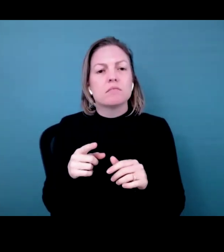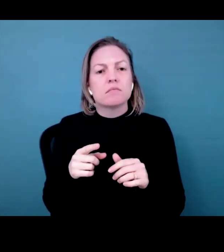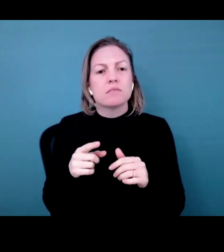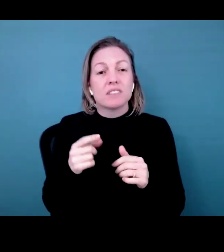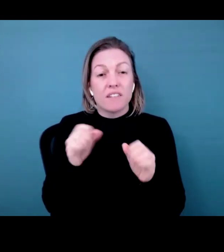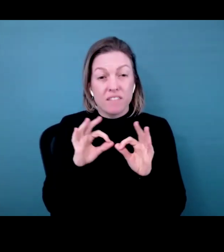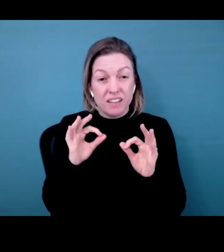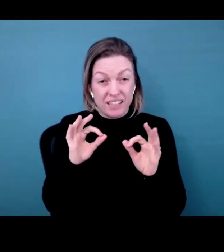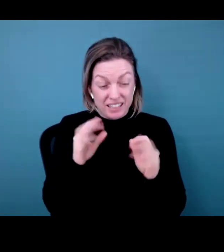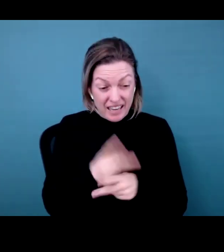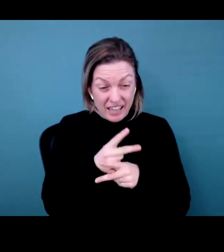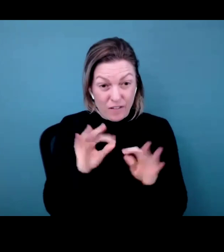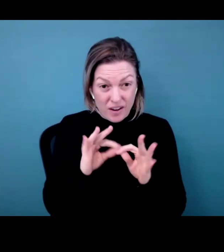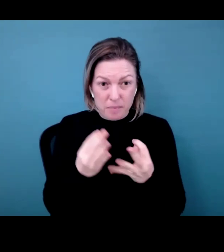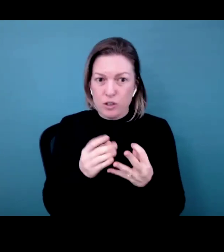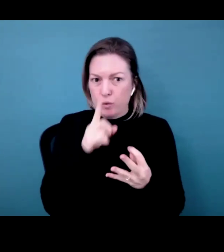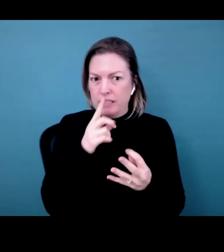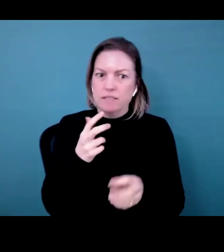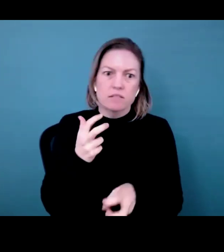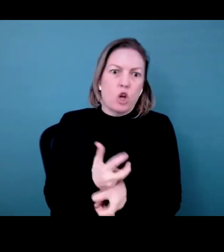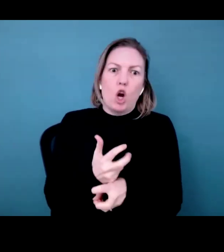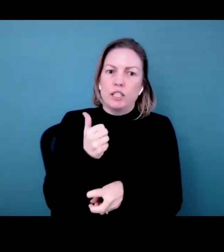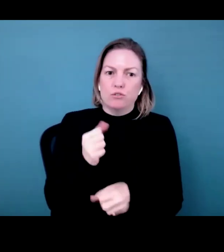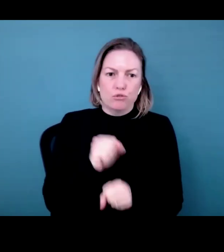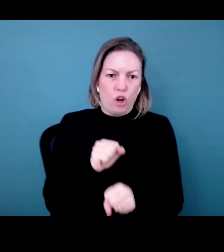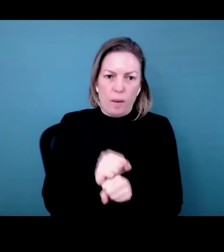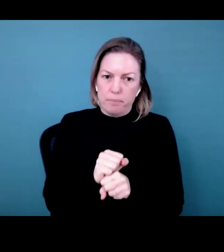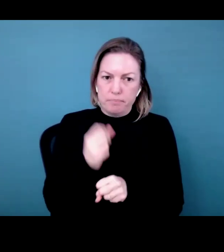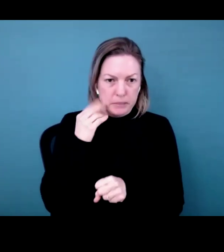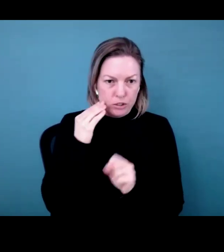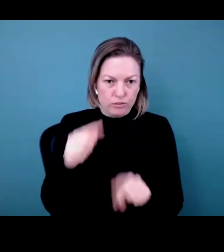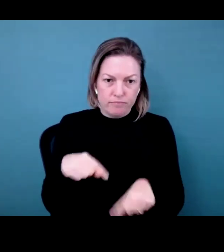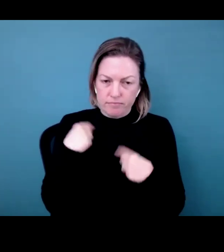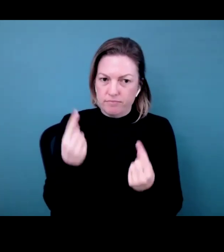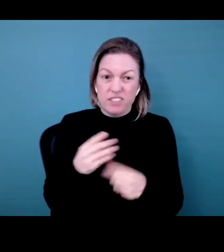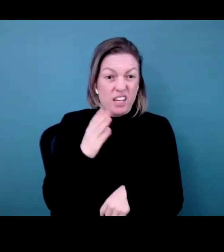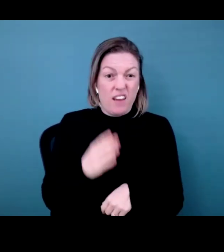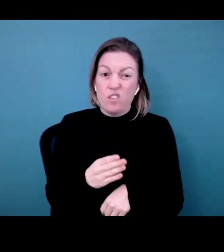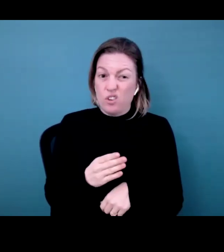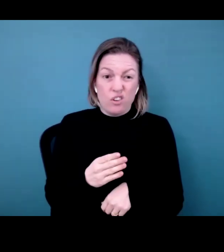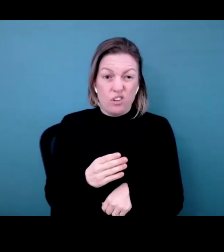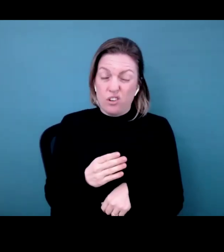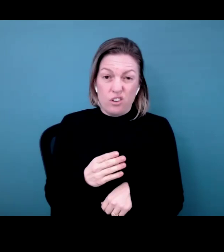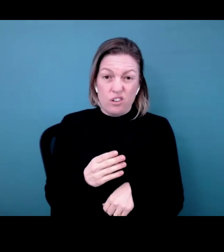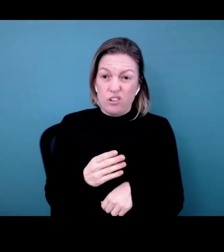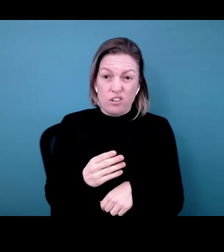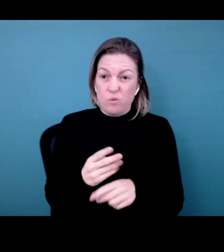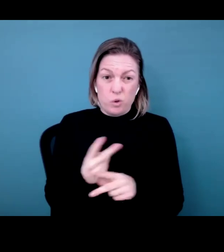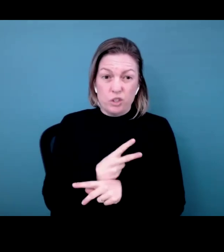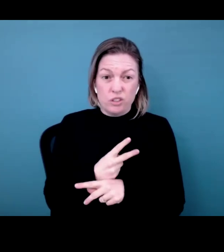is the toughest job that I've ever had. I've never undertaken anything more difficult, but it's also the most